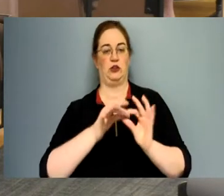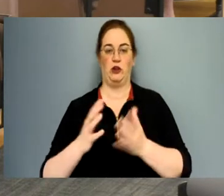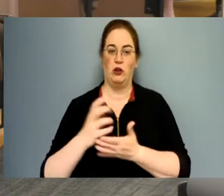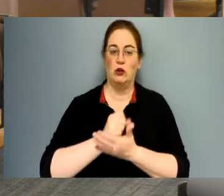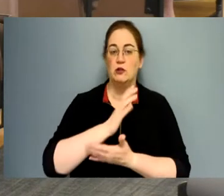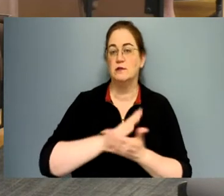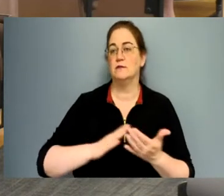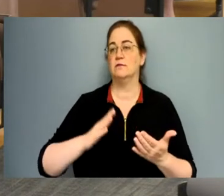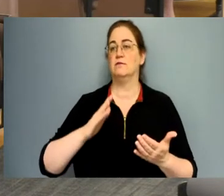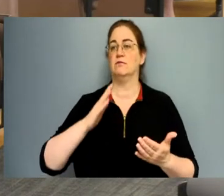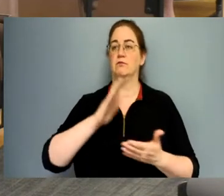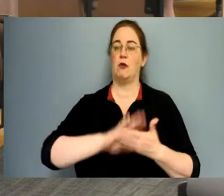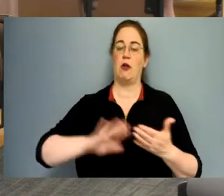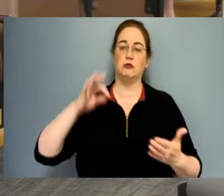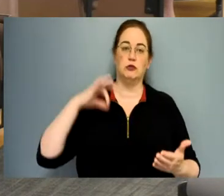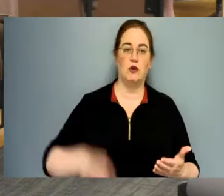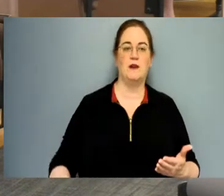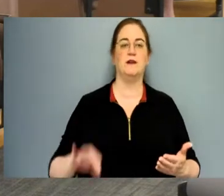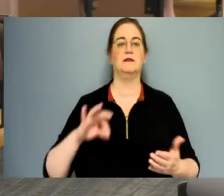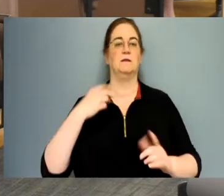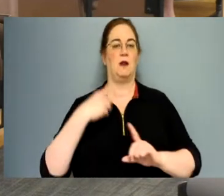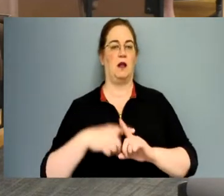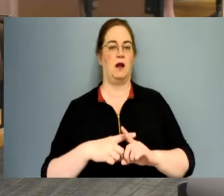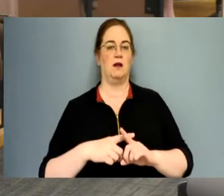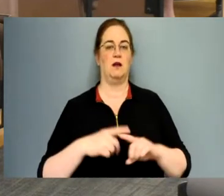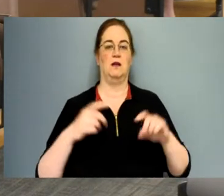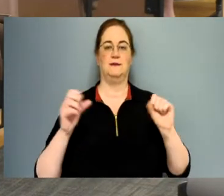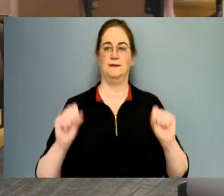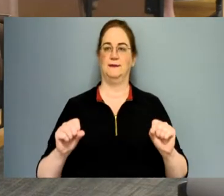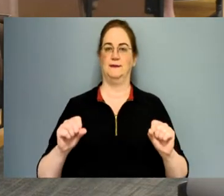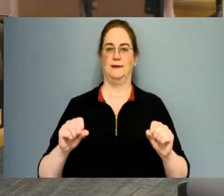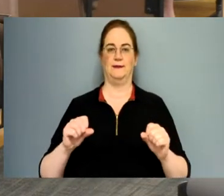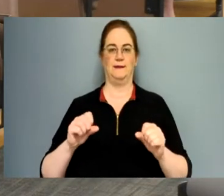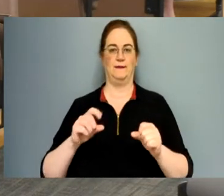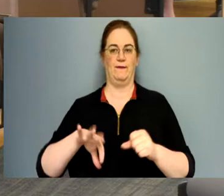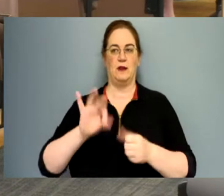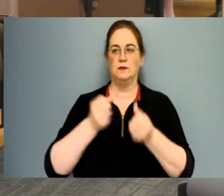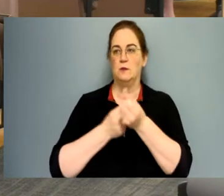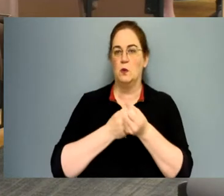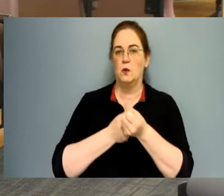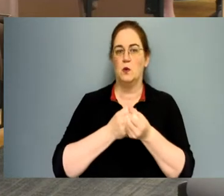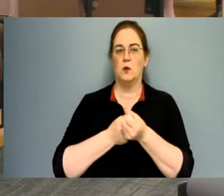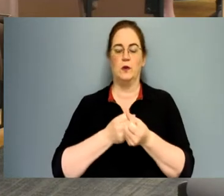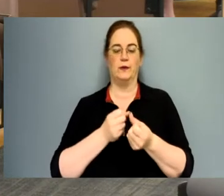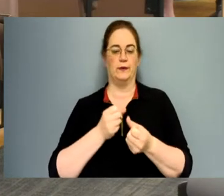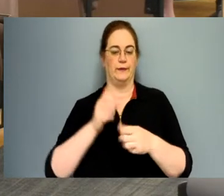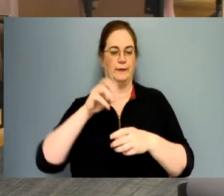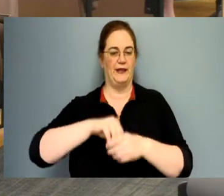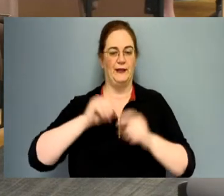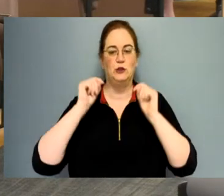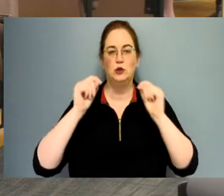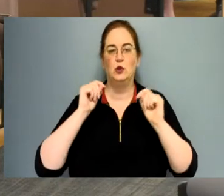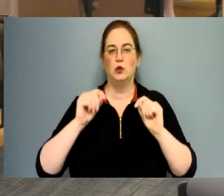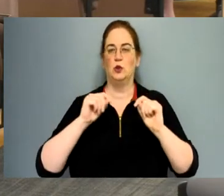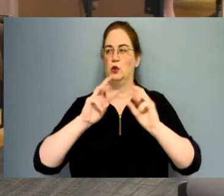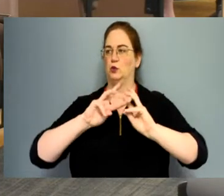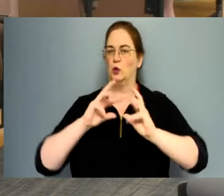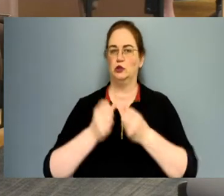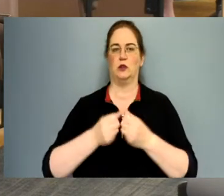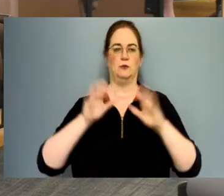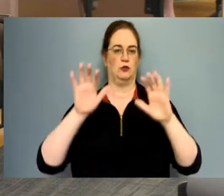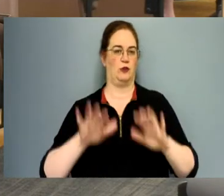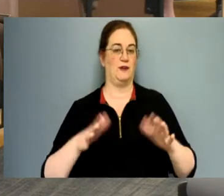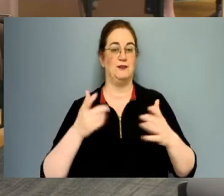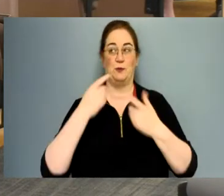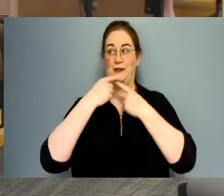some college credit this summer. They can get some support. There's built-in tutoring, built-in workshops, all sorts of great things. So